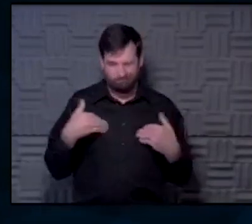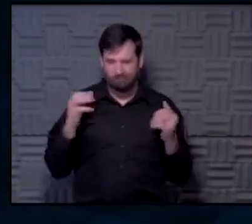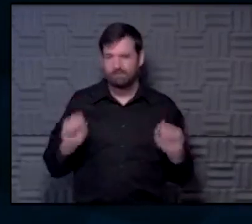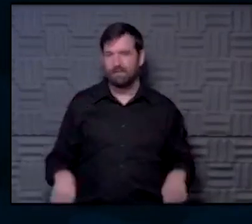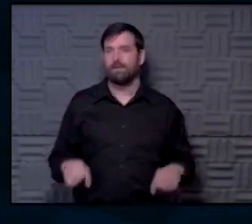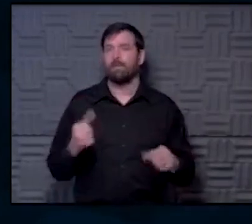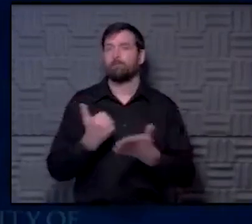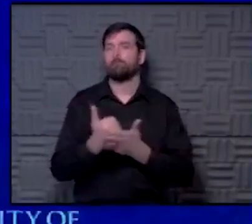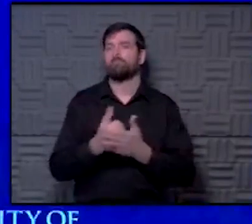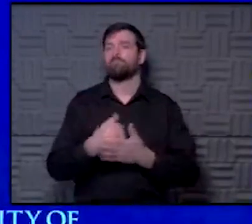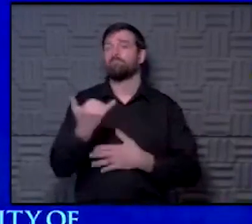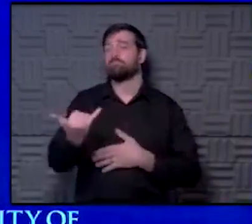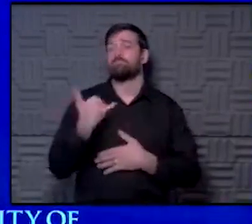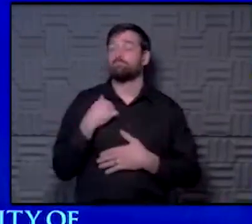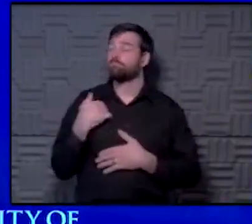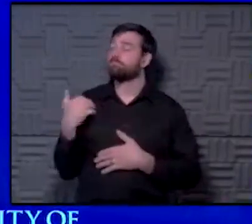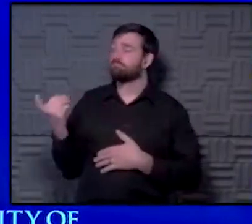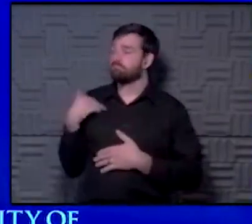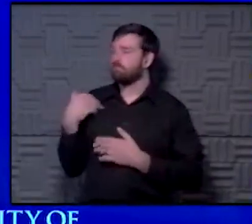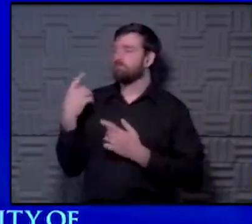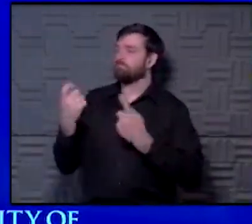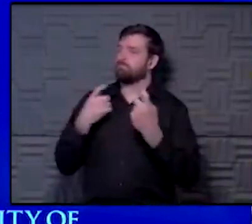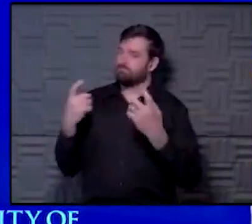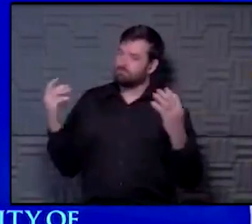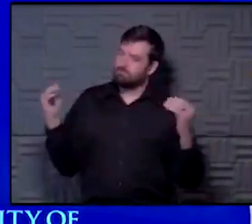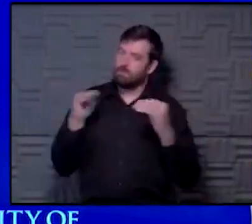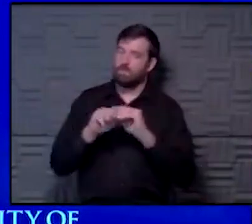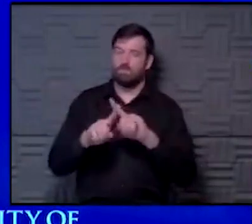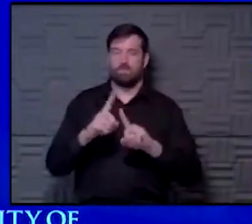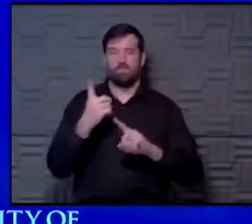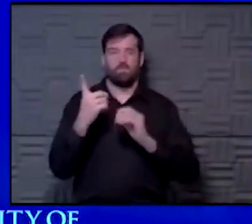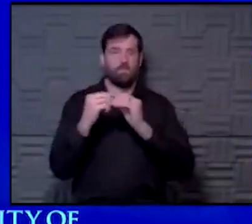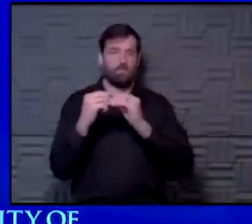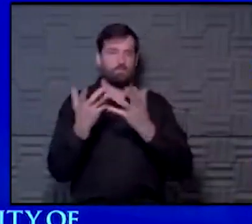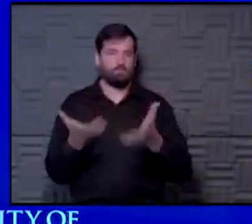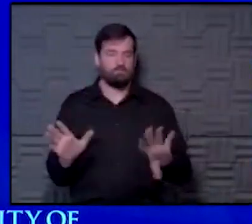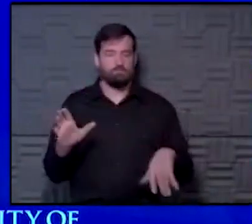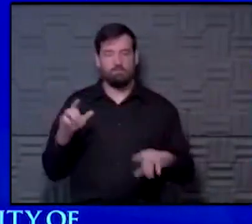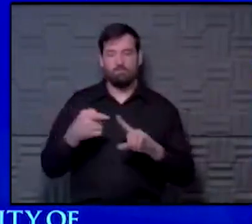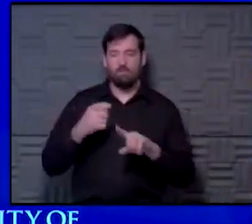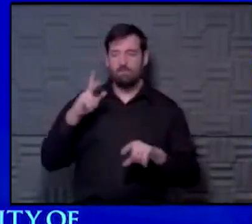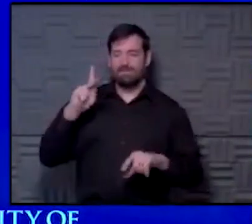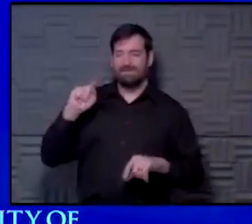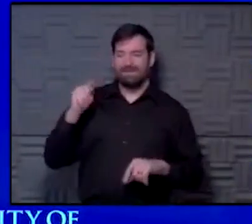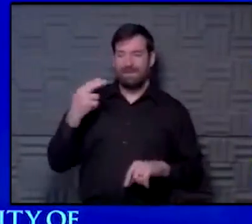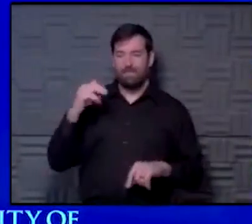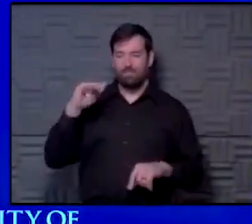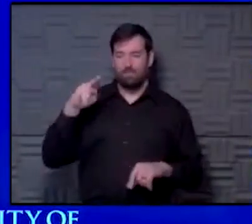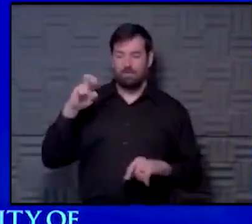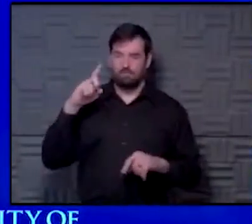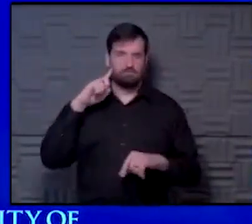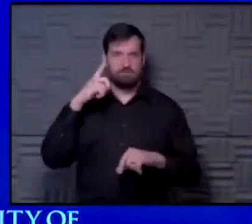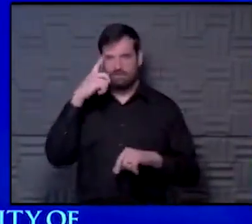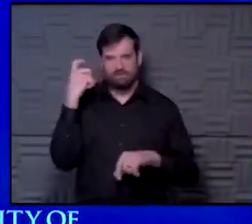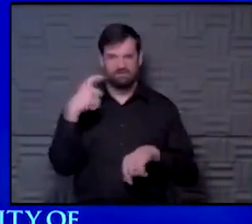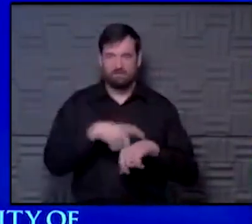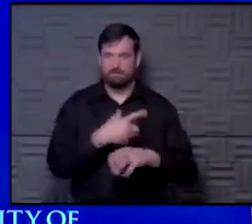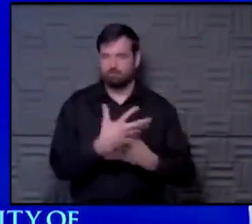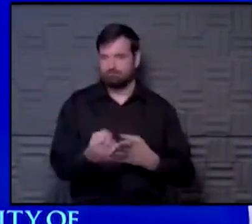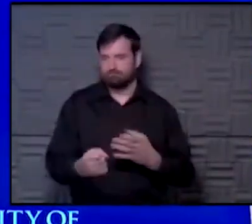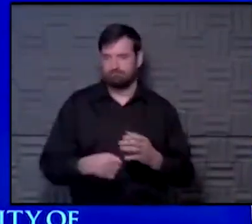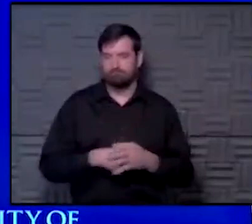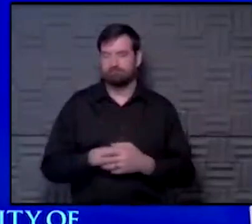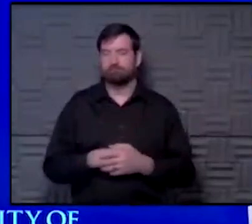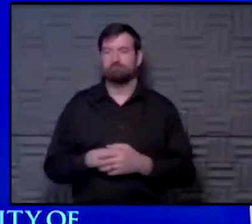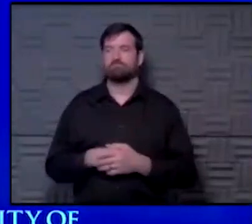help. Give us a call. And we have lots more questions, but I'm only going to give you one more, and it's from Catherine, who, because we're running out of time, she wants to know